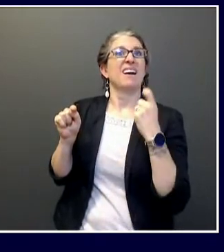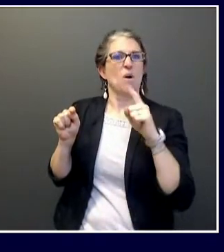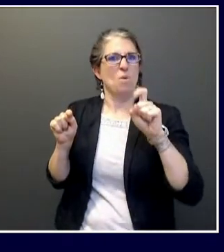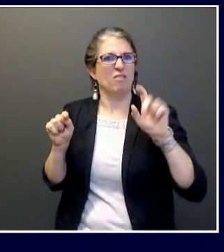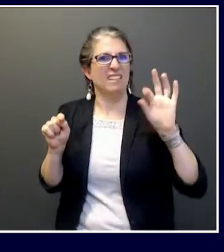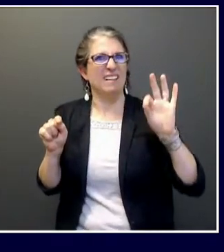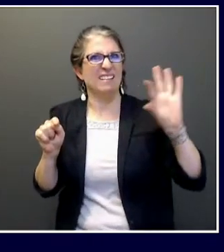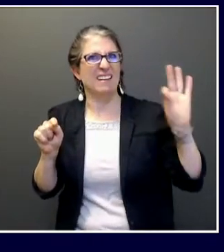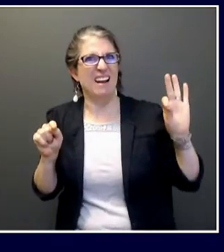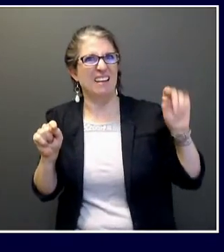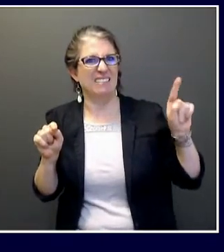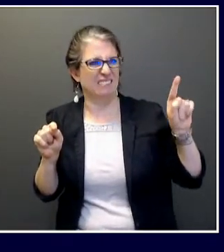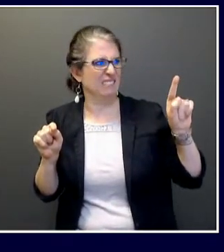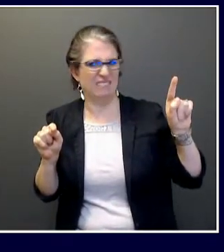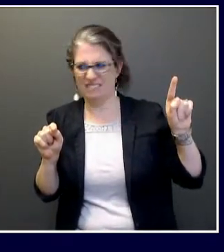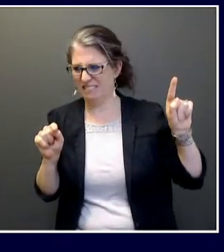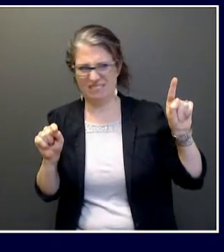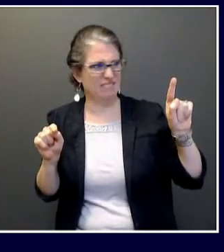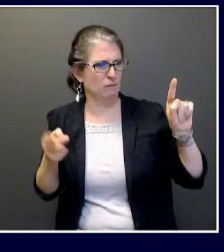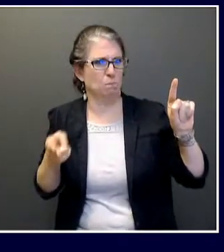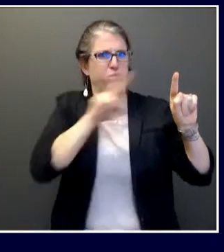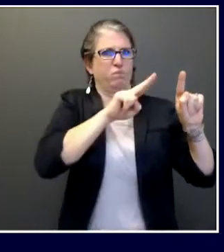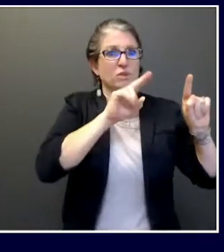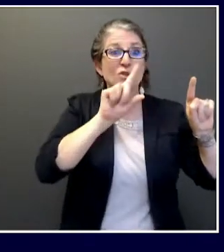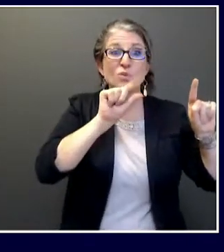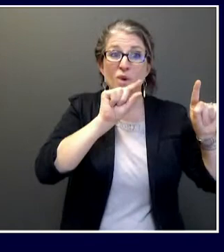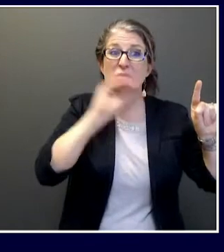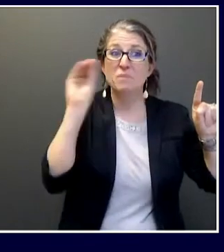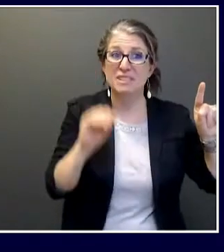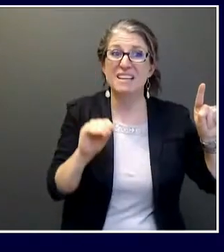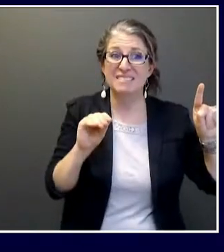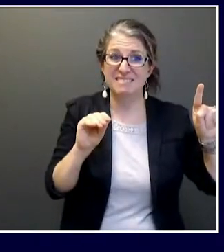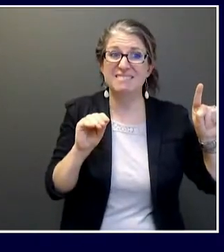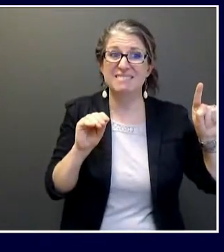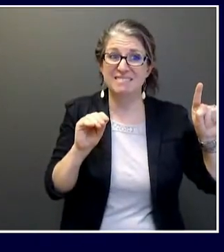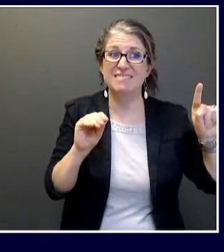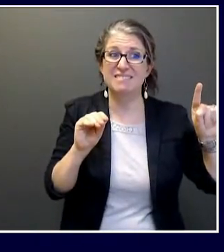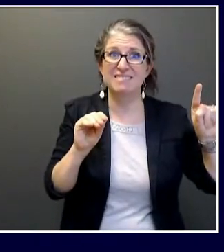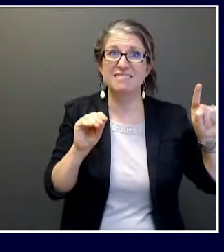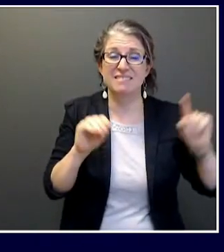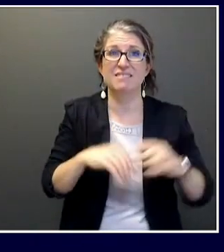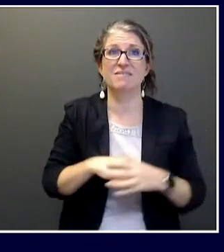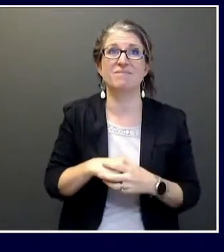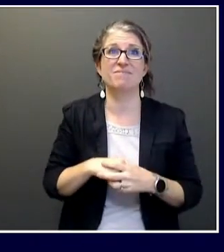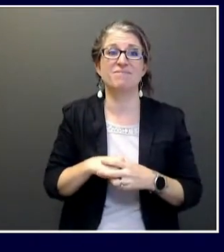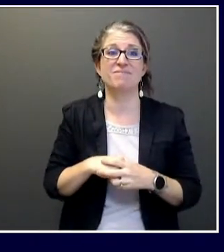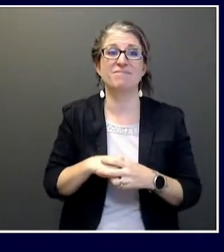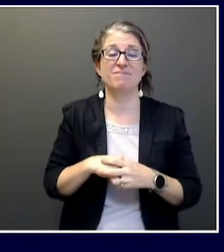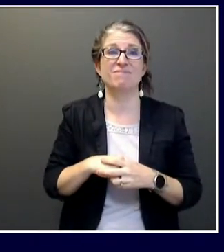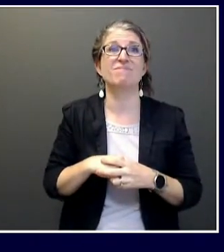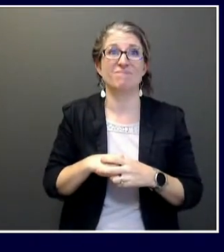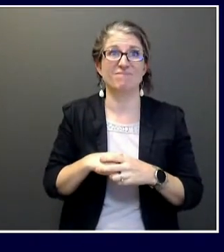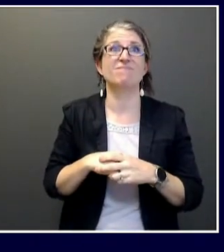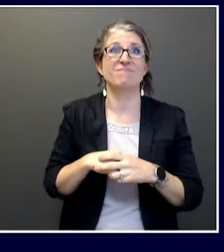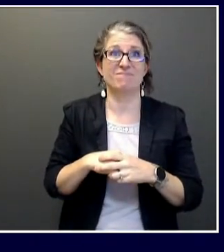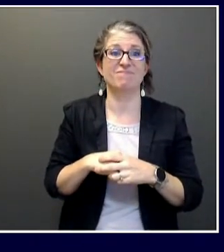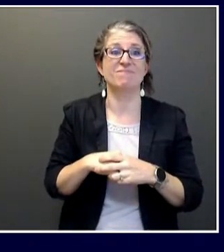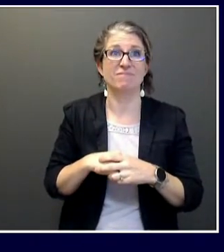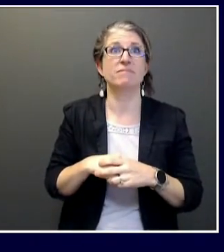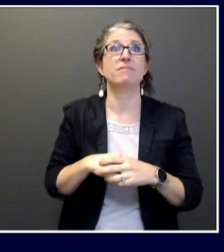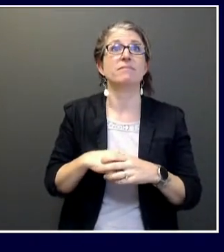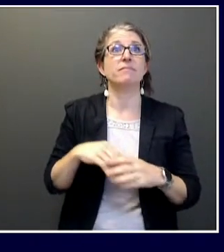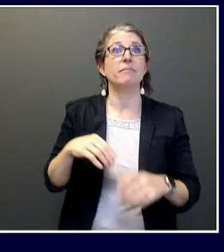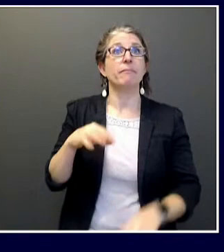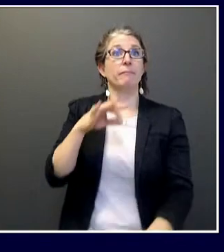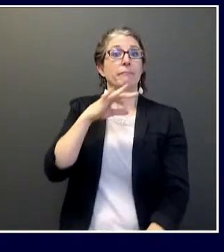in the past incubation period, or 2 weeks. Similarly, right now in Maine, there are 68 people in the